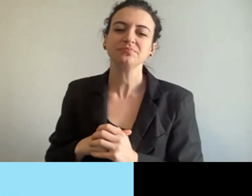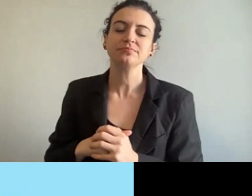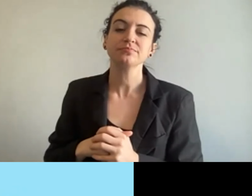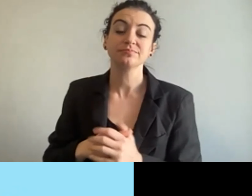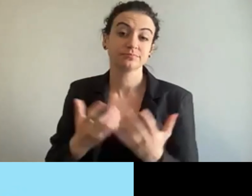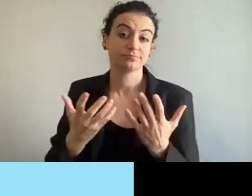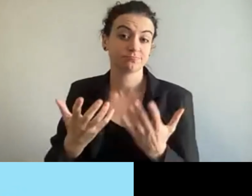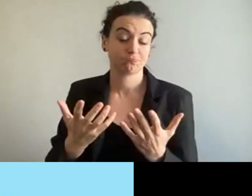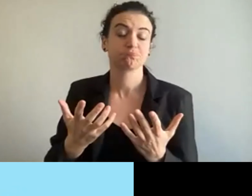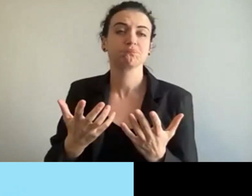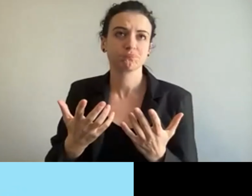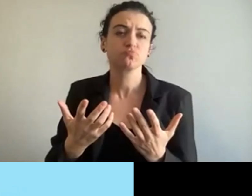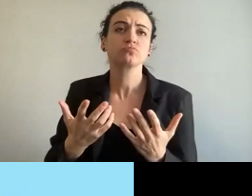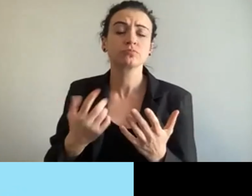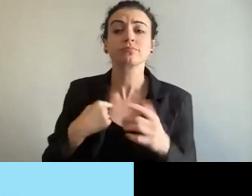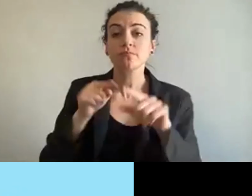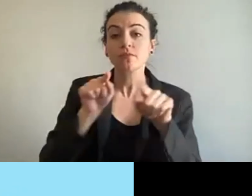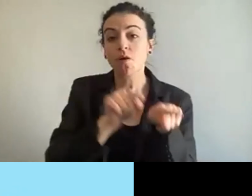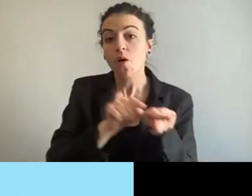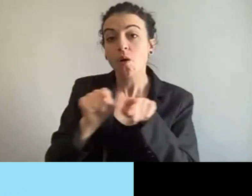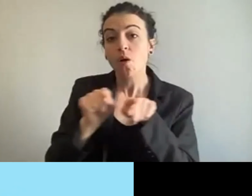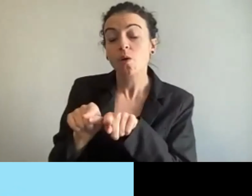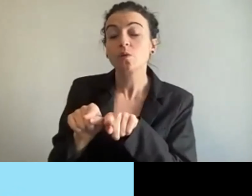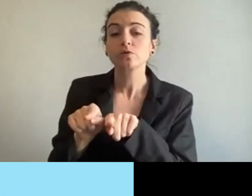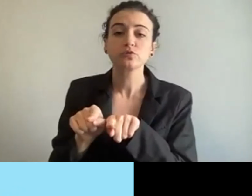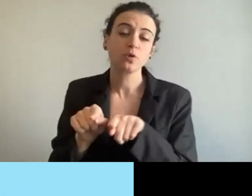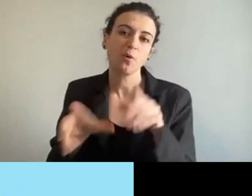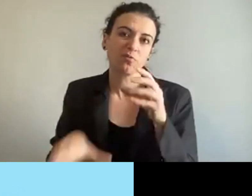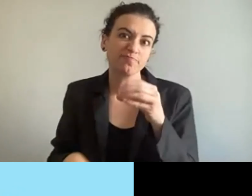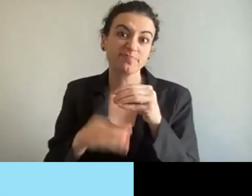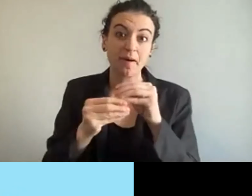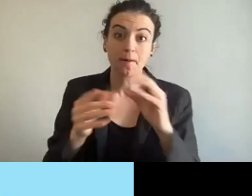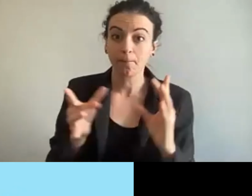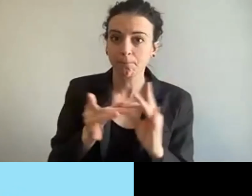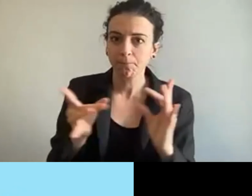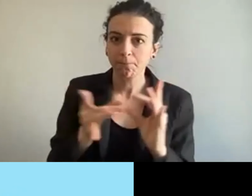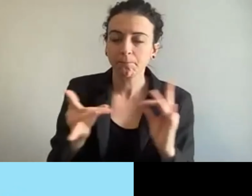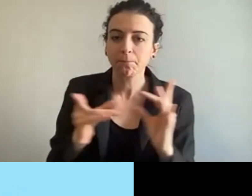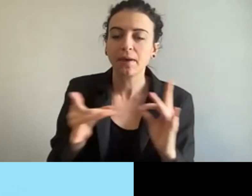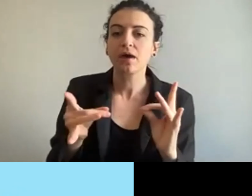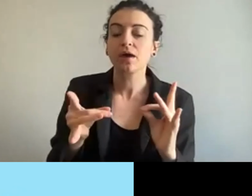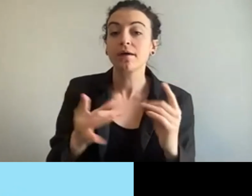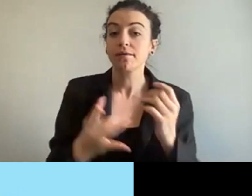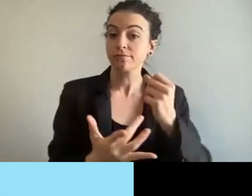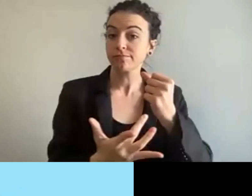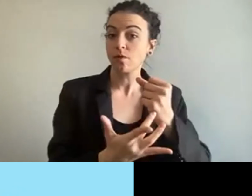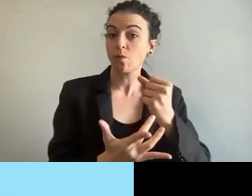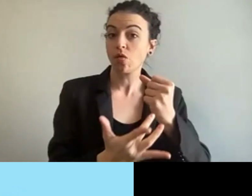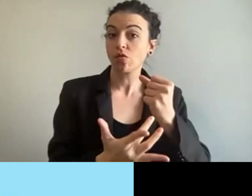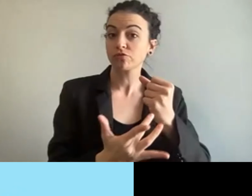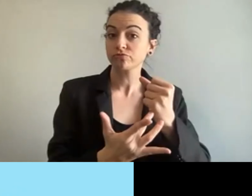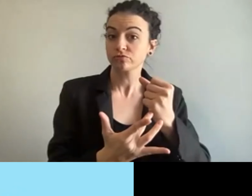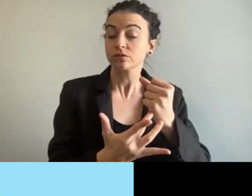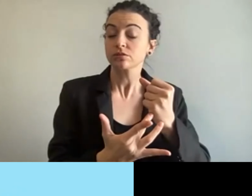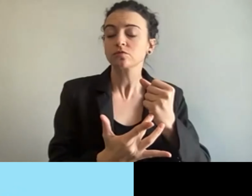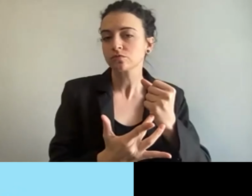just was also wanting to say that technology can